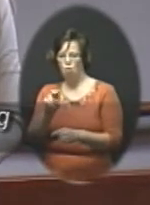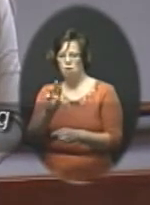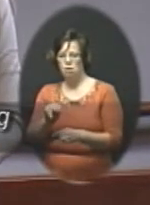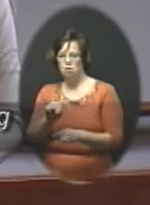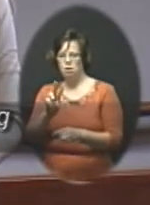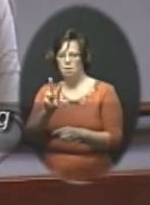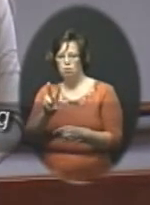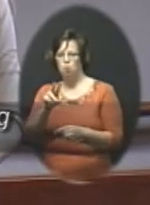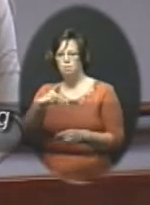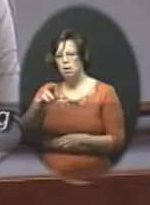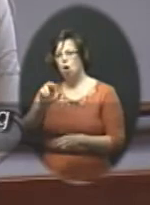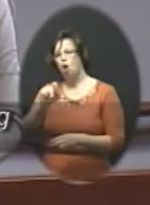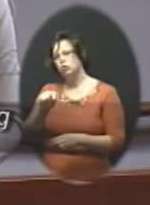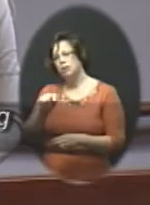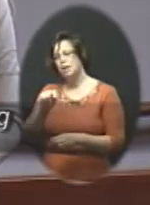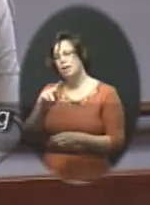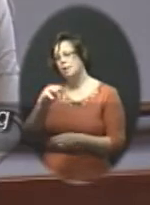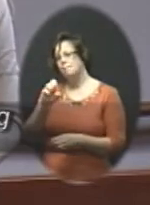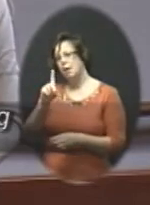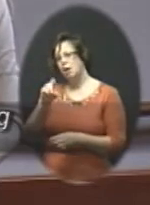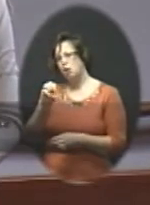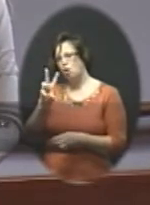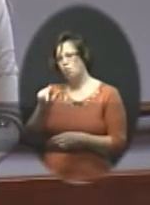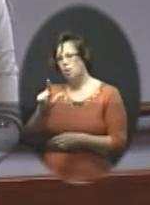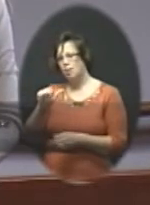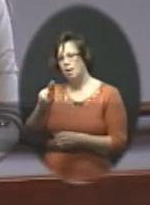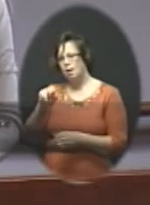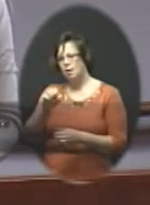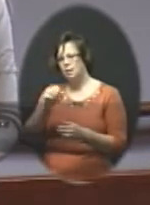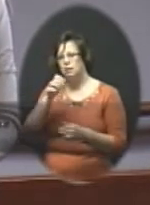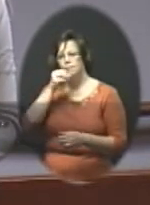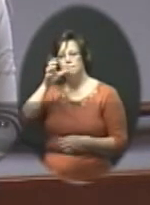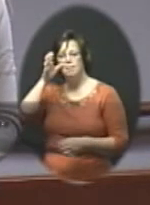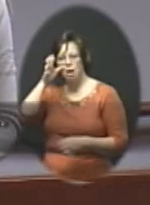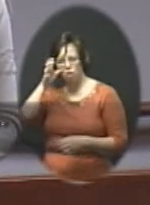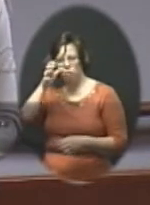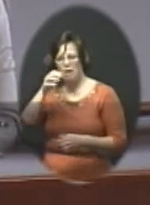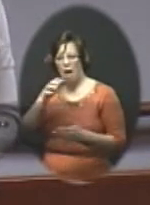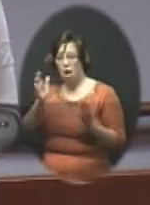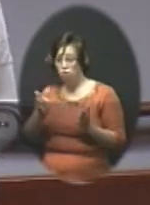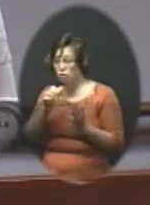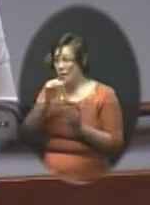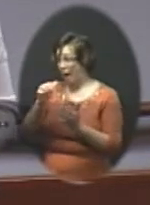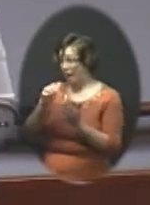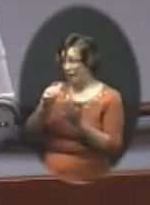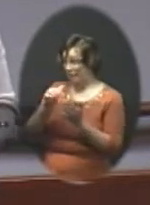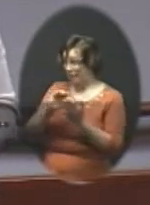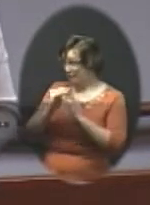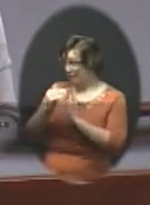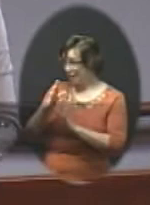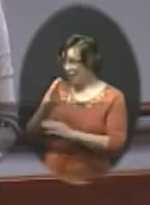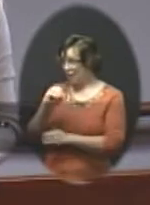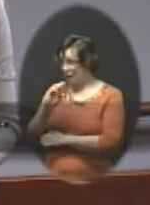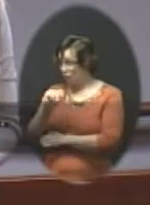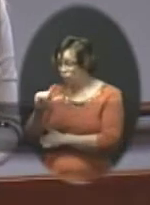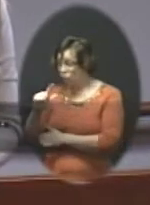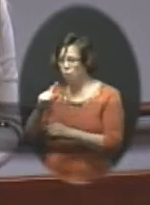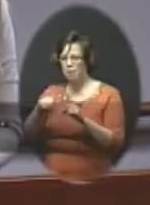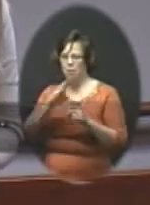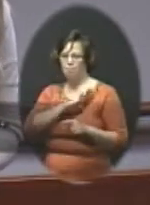PRT, and Meadow Lane students and parents, I encourage the, not City Council, the Board of Education